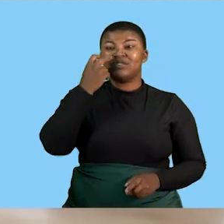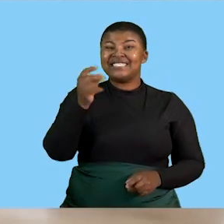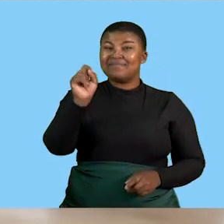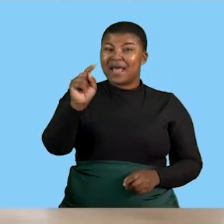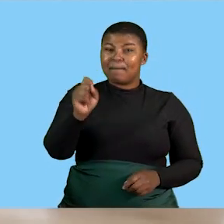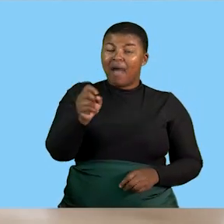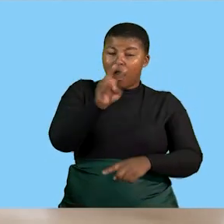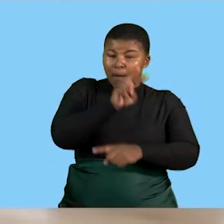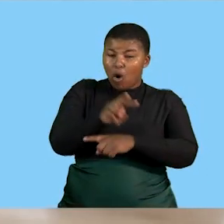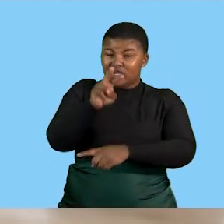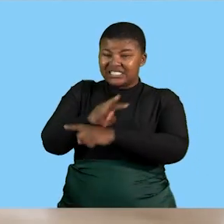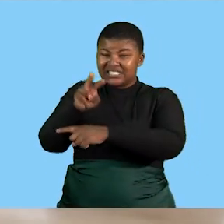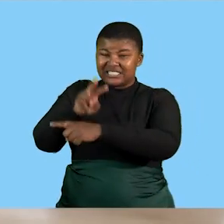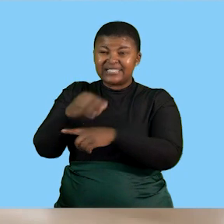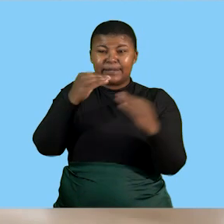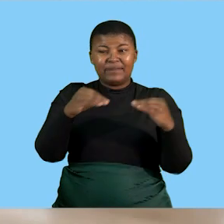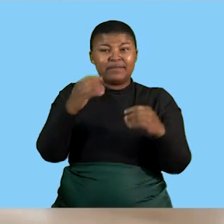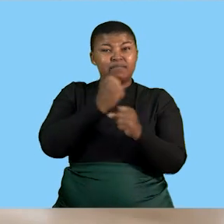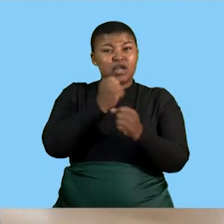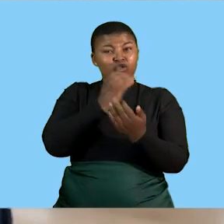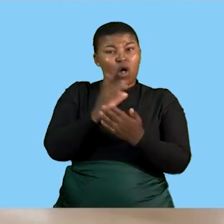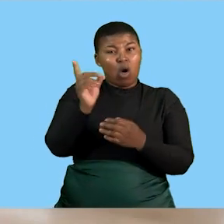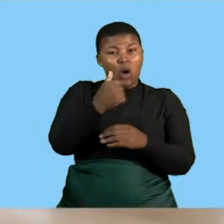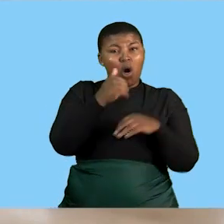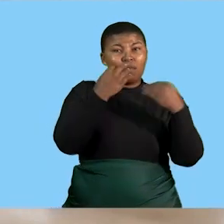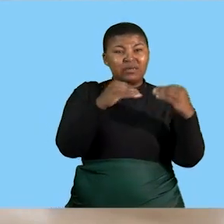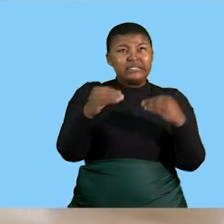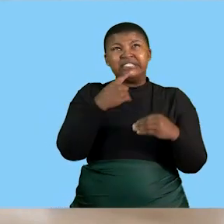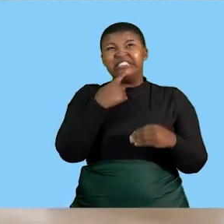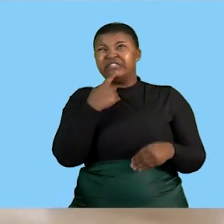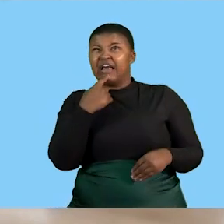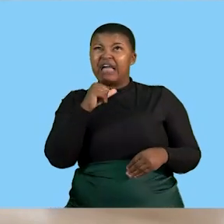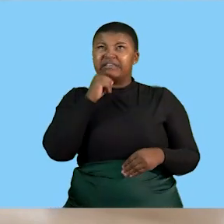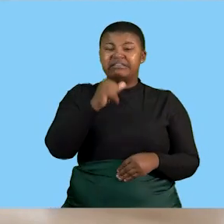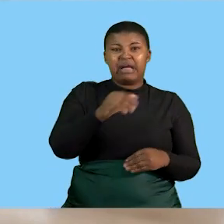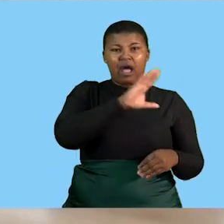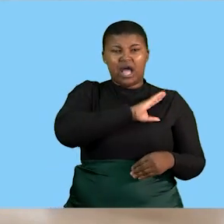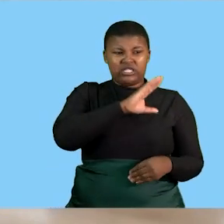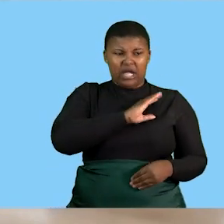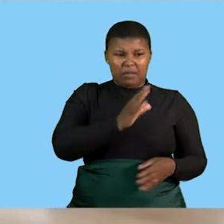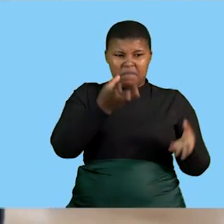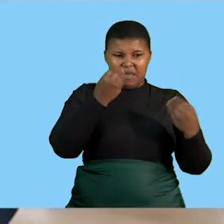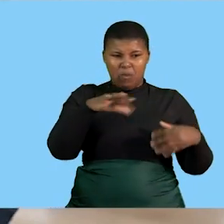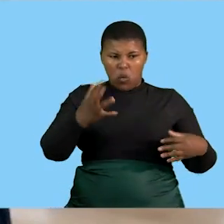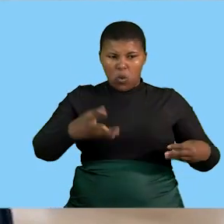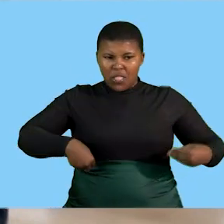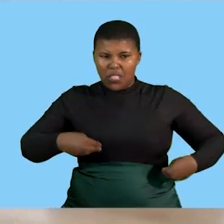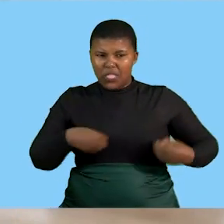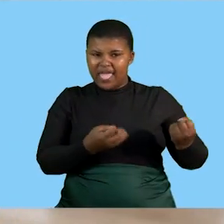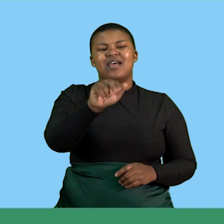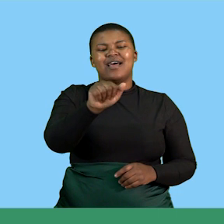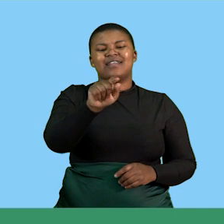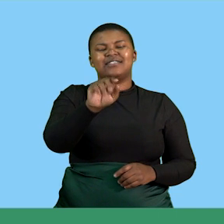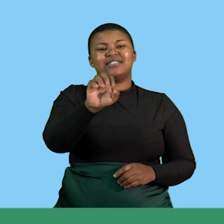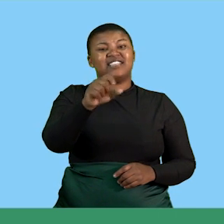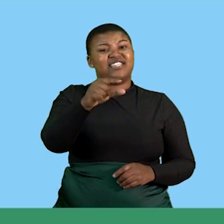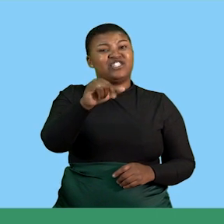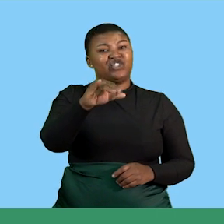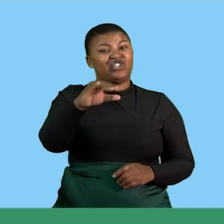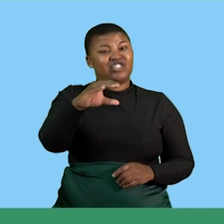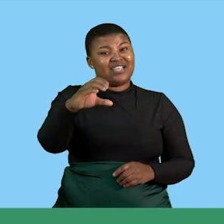airplanes or airplane companies and airports, of course. Another example is the National Credit